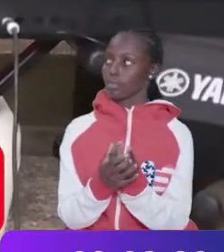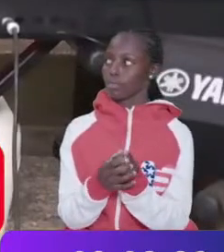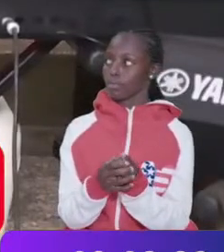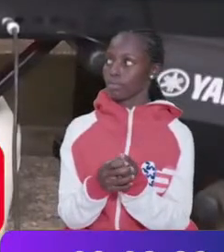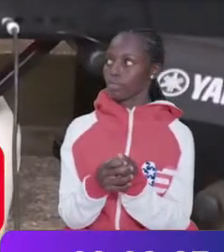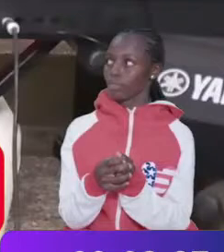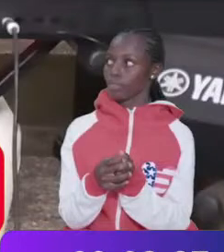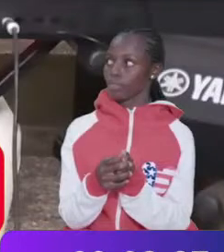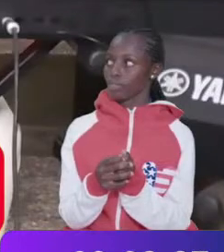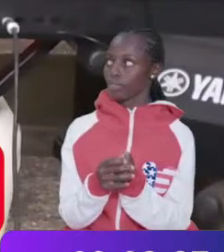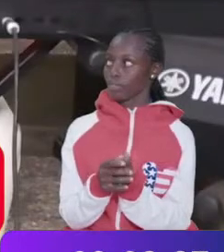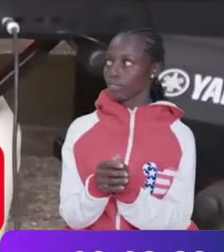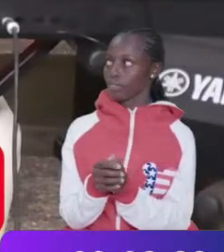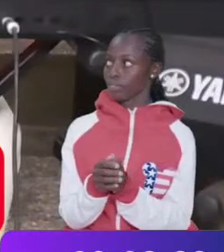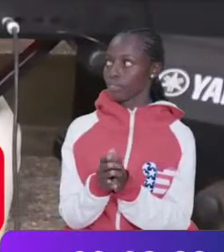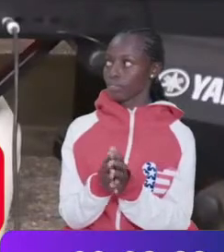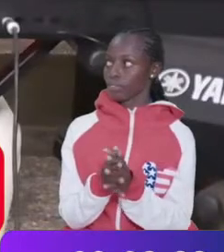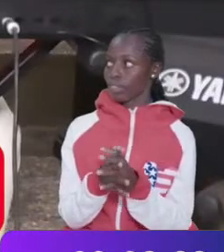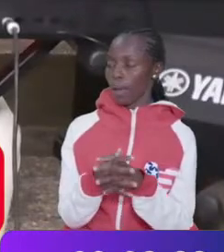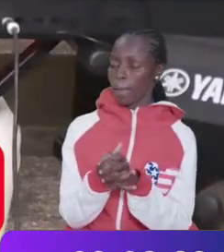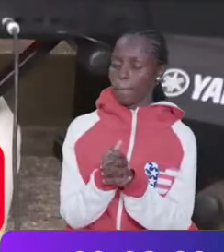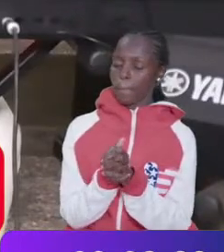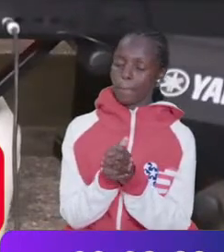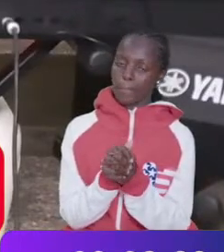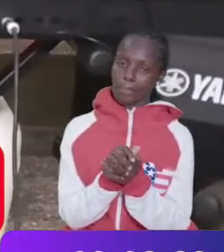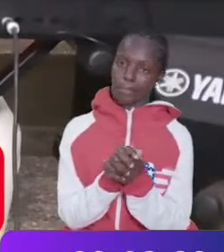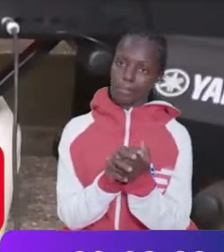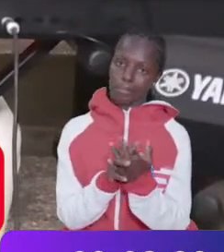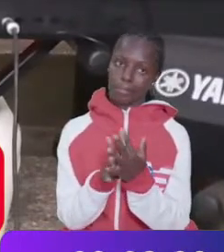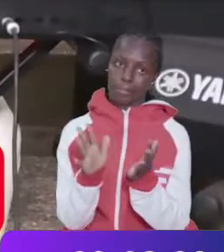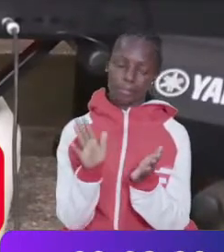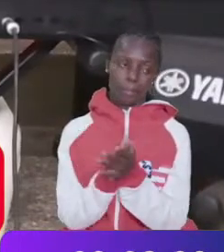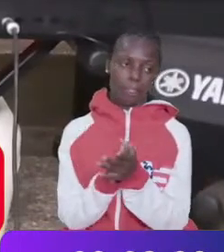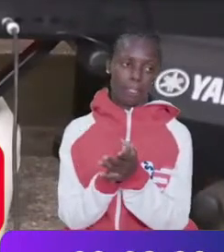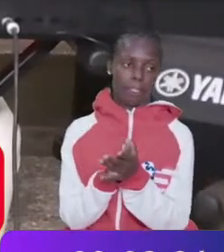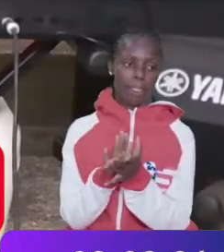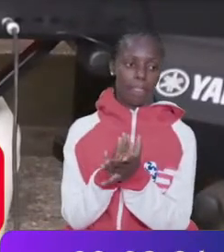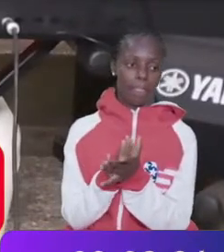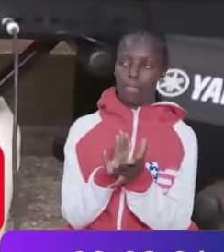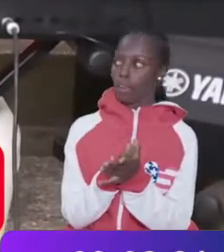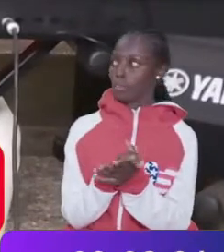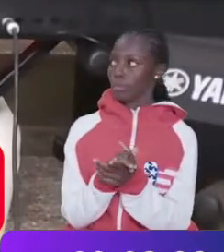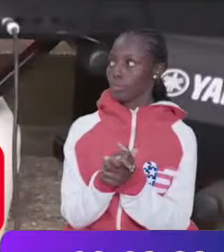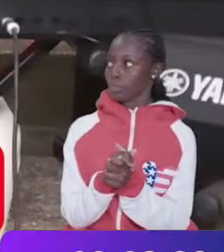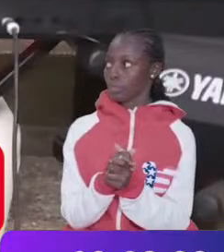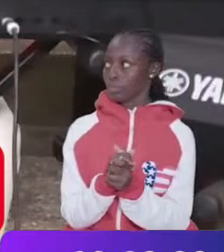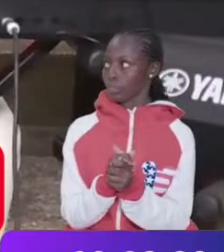and your rose. You're the King of kings, O God. Bless you, Holy Name.